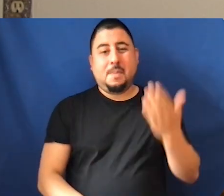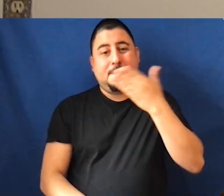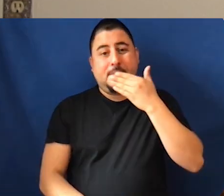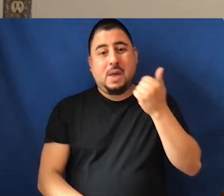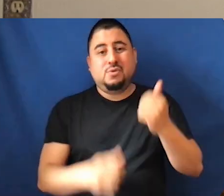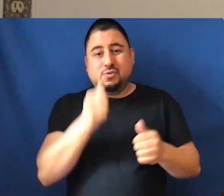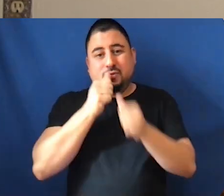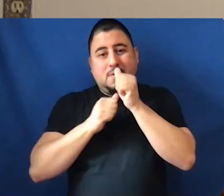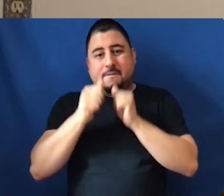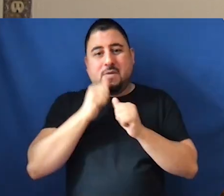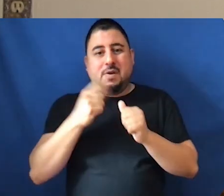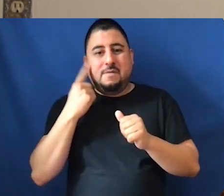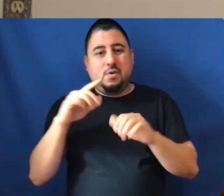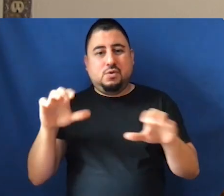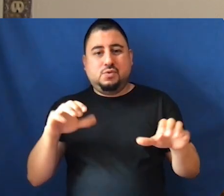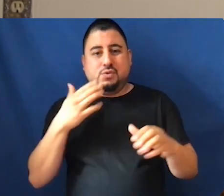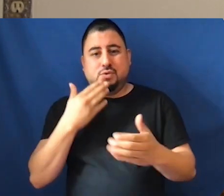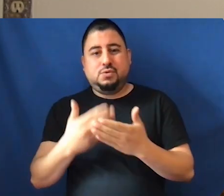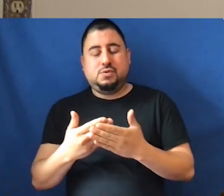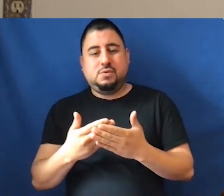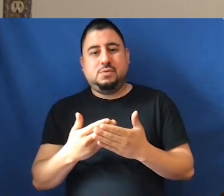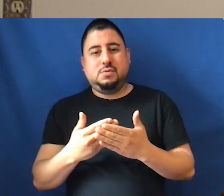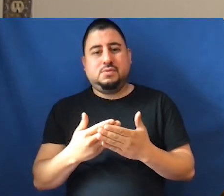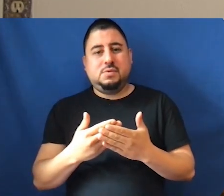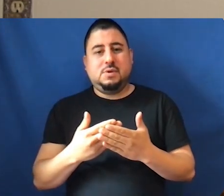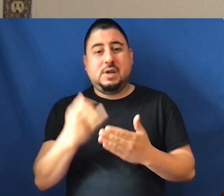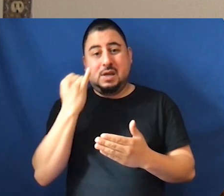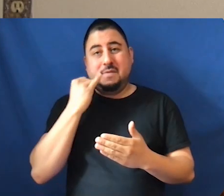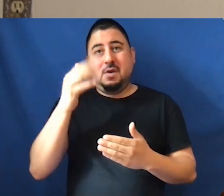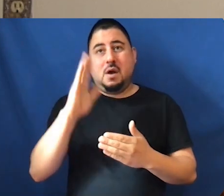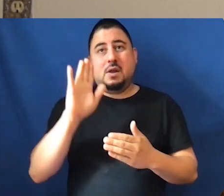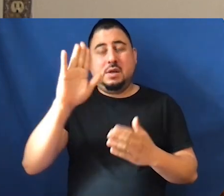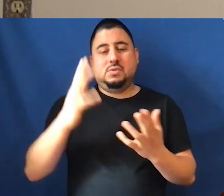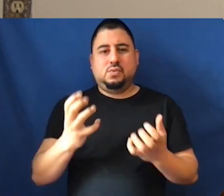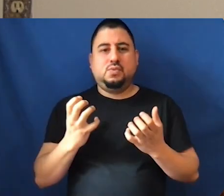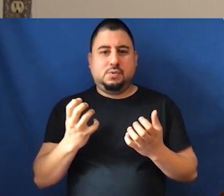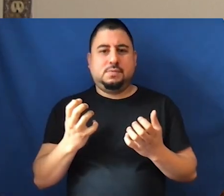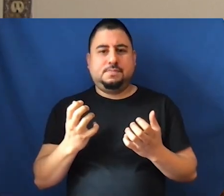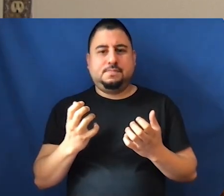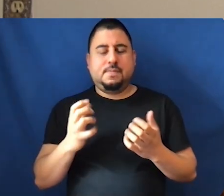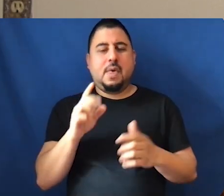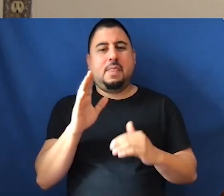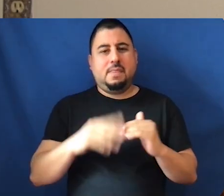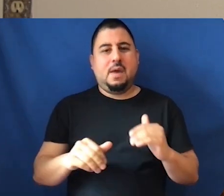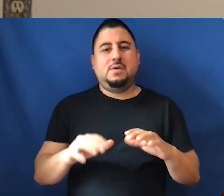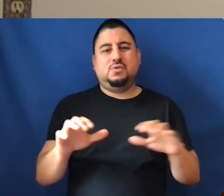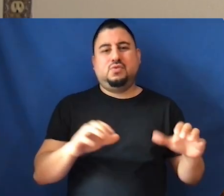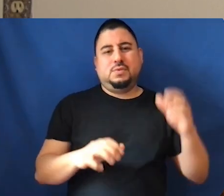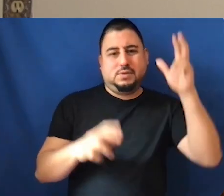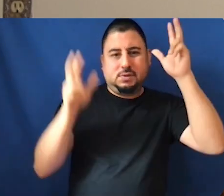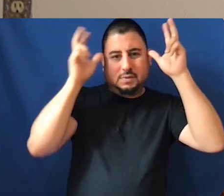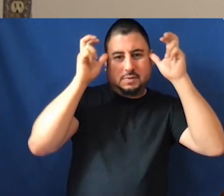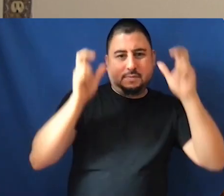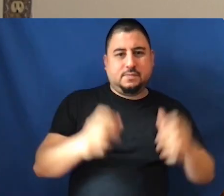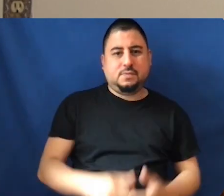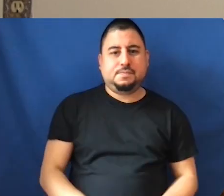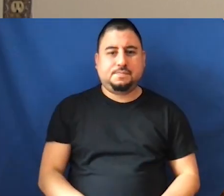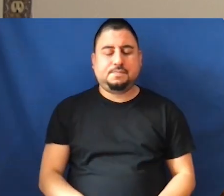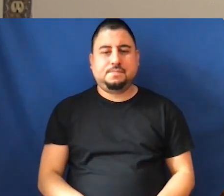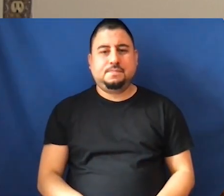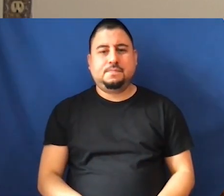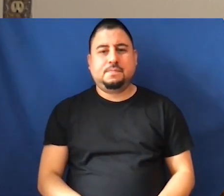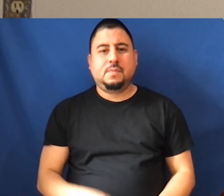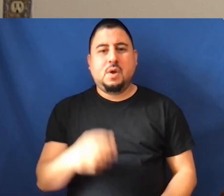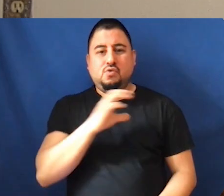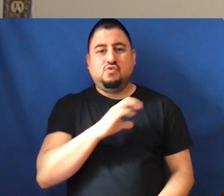to suffer for doing good, if that be the will of God, than for doing evil.